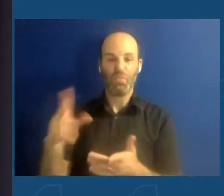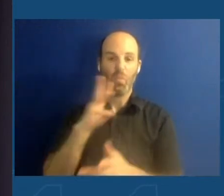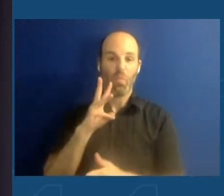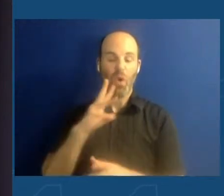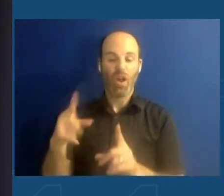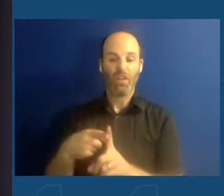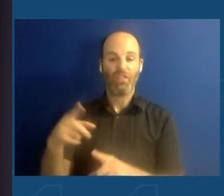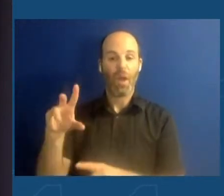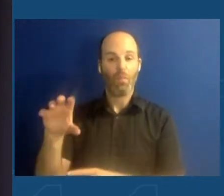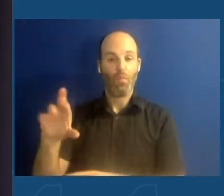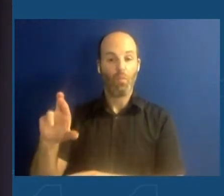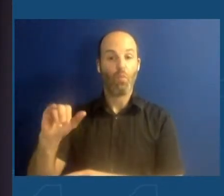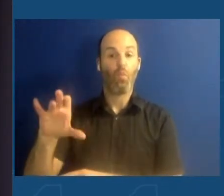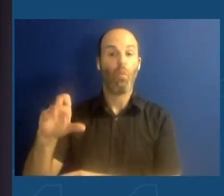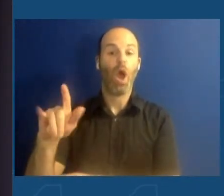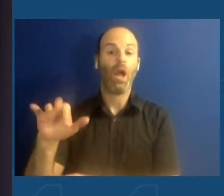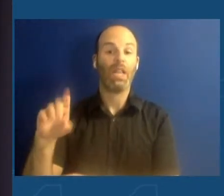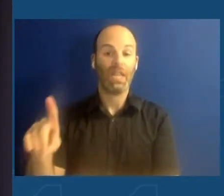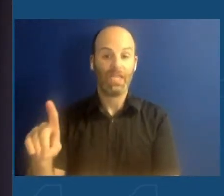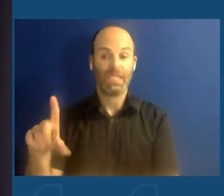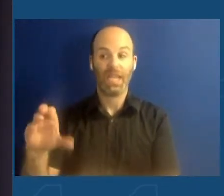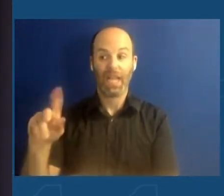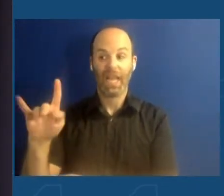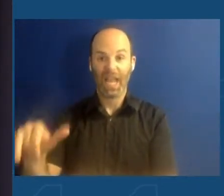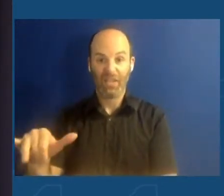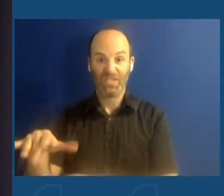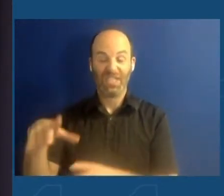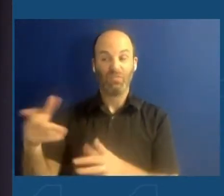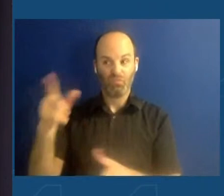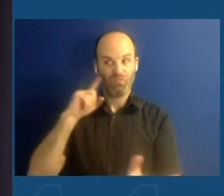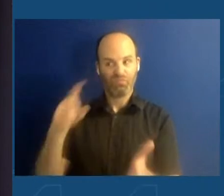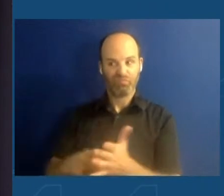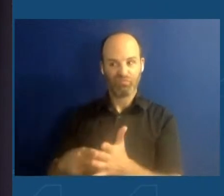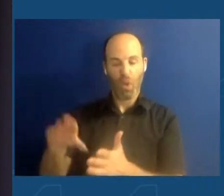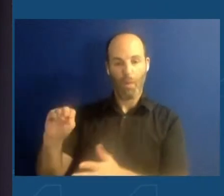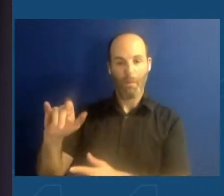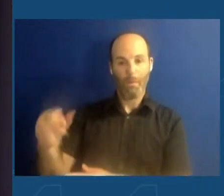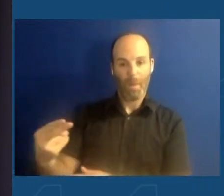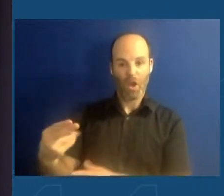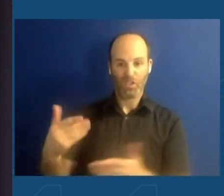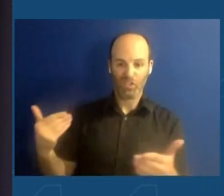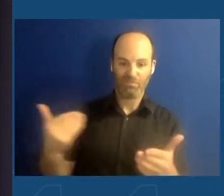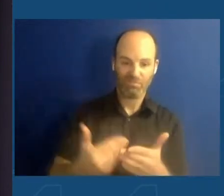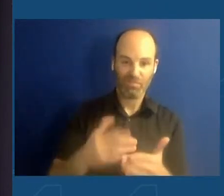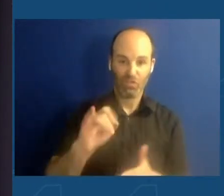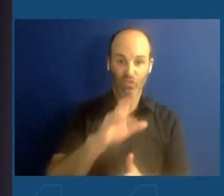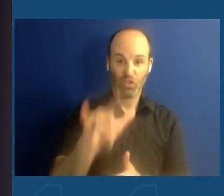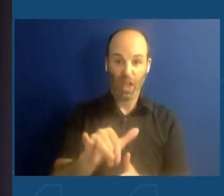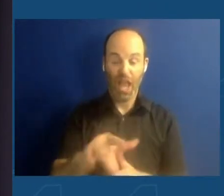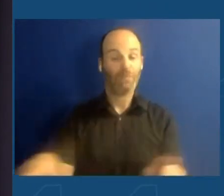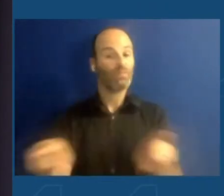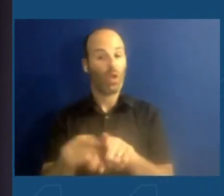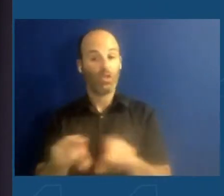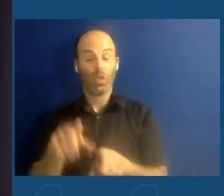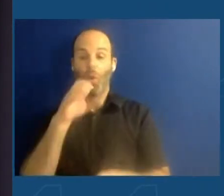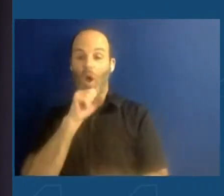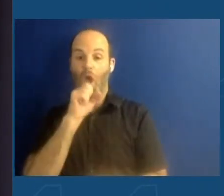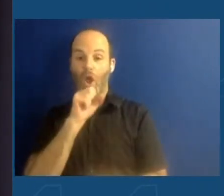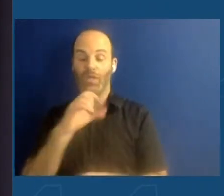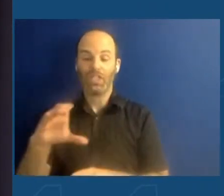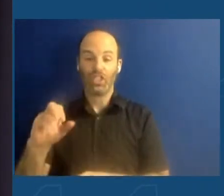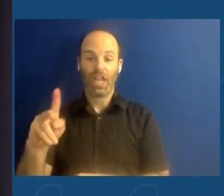March, right up through July, and also in Orange County. Together, these